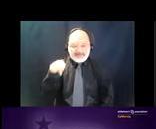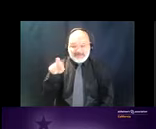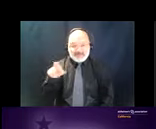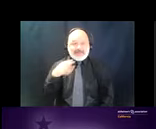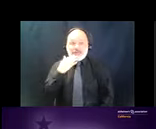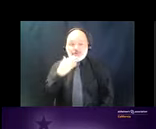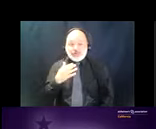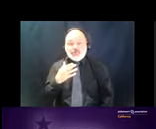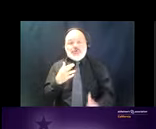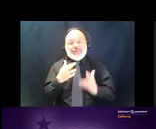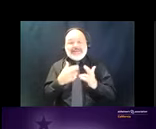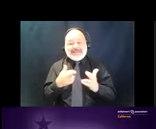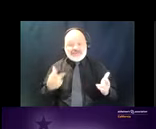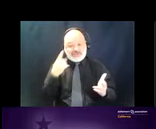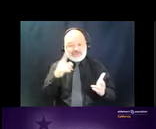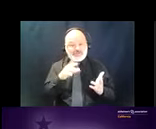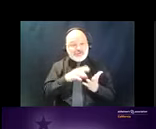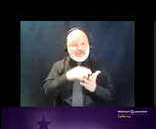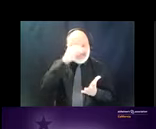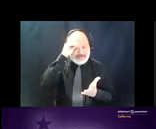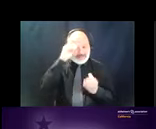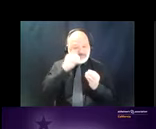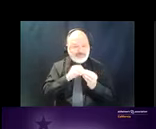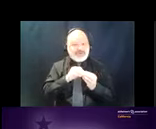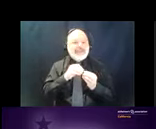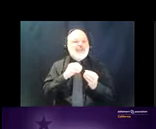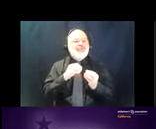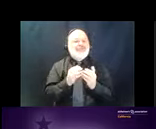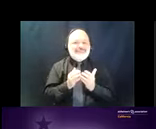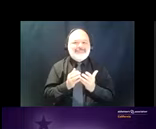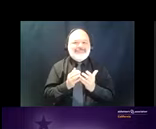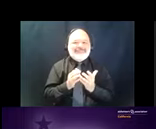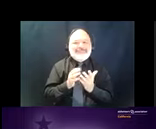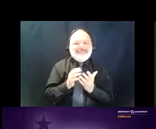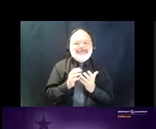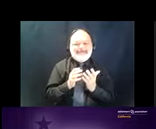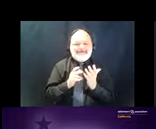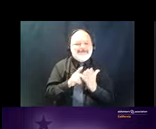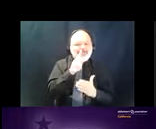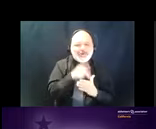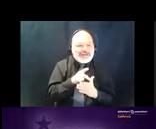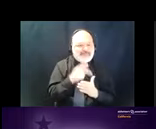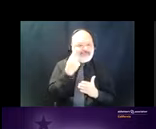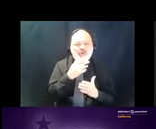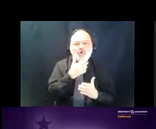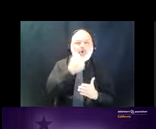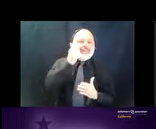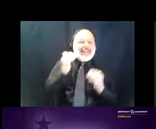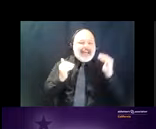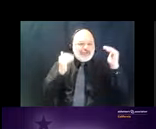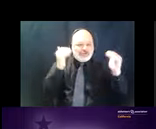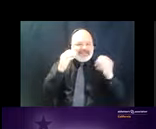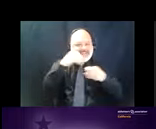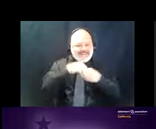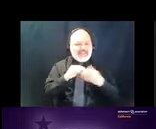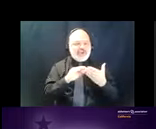to try to expand your programming efforts to include programming for specifically older adults and the Latino community